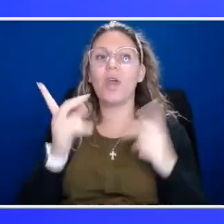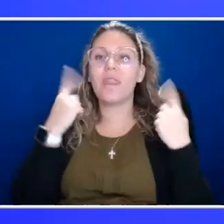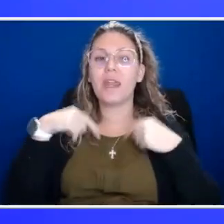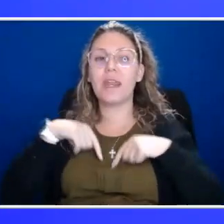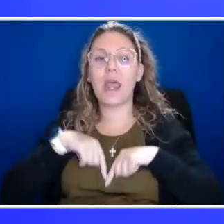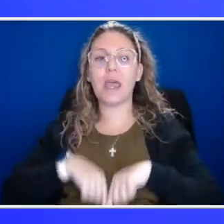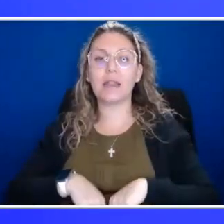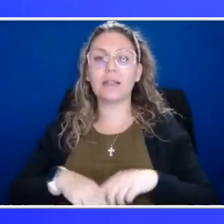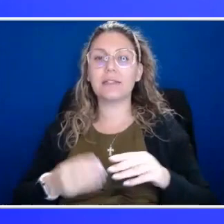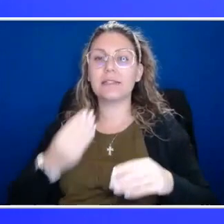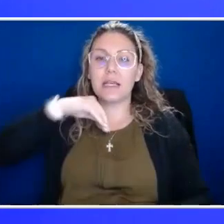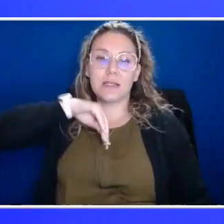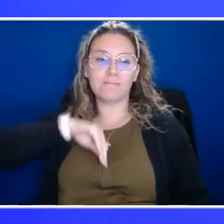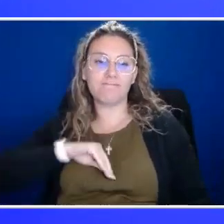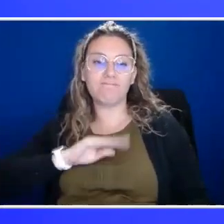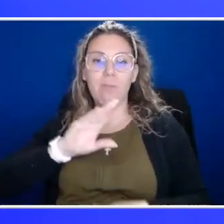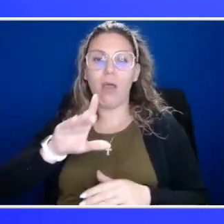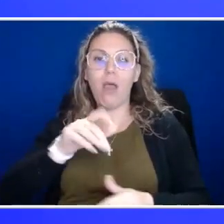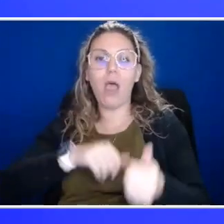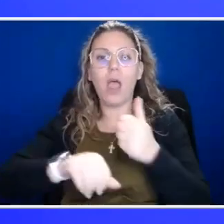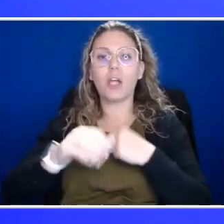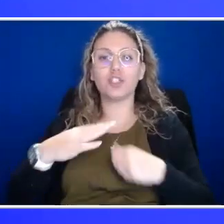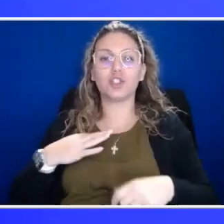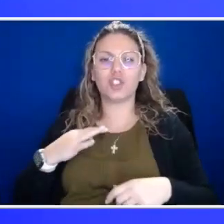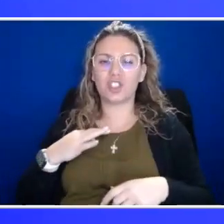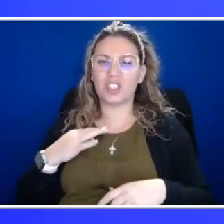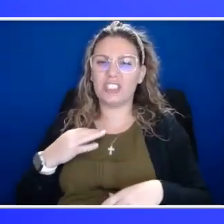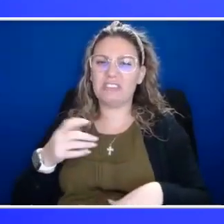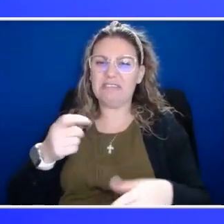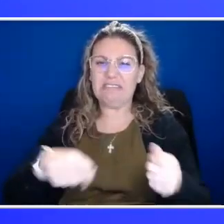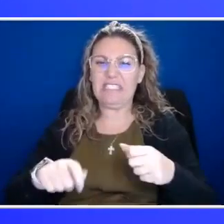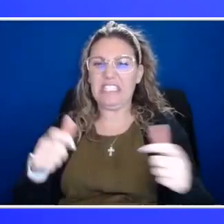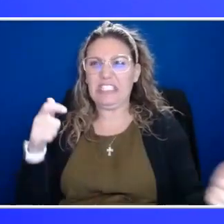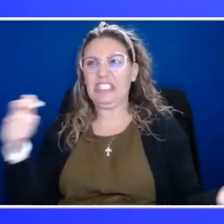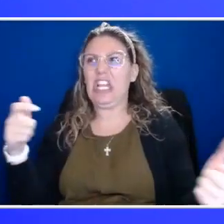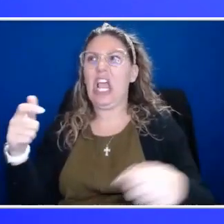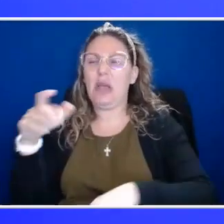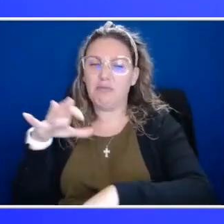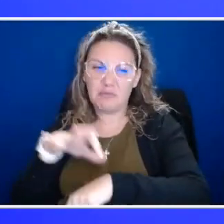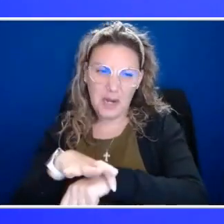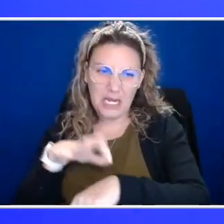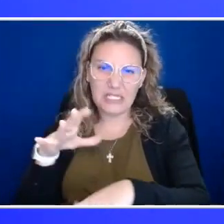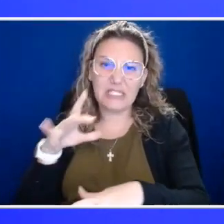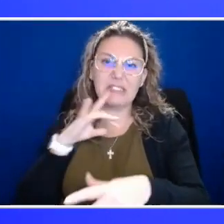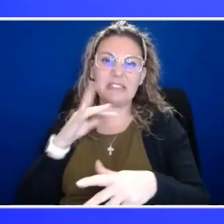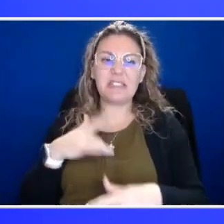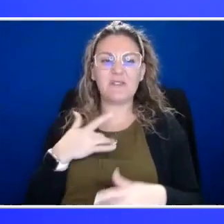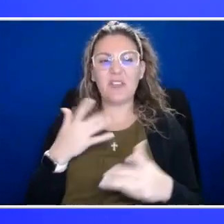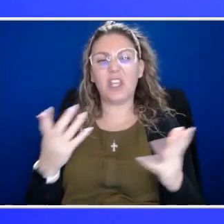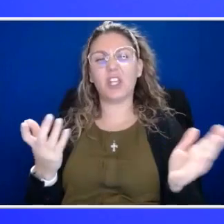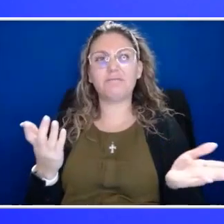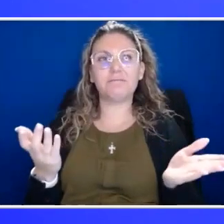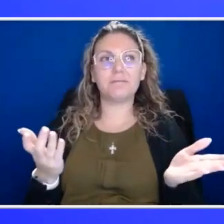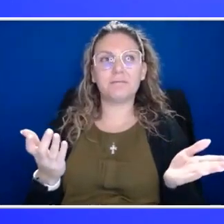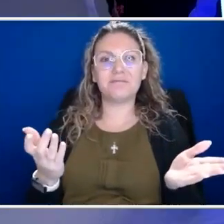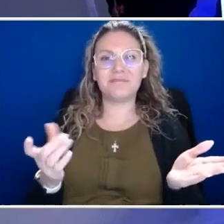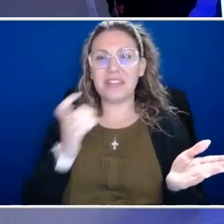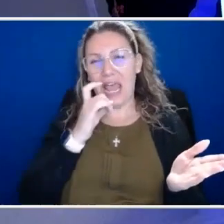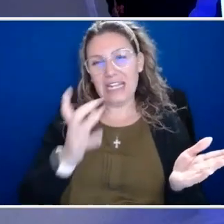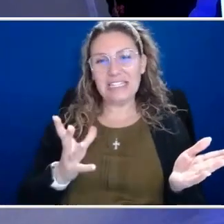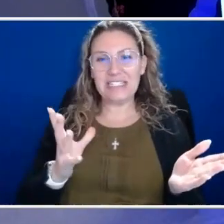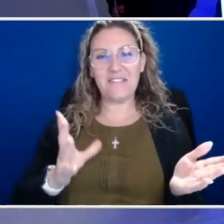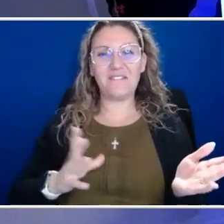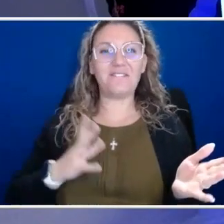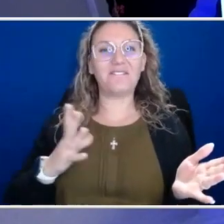under their shirt, right? Instead of these big bracelets that maybe feel less fashionable, let's say. But